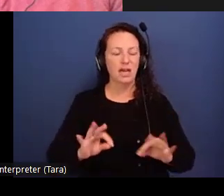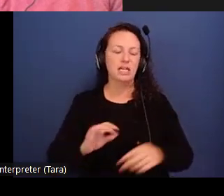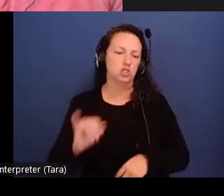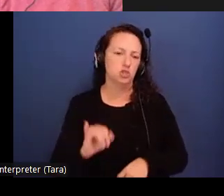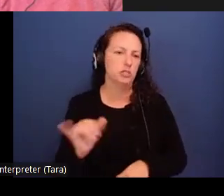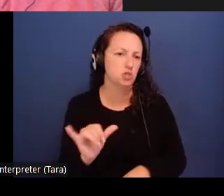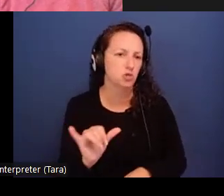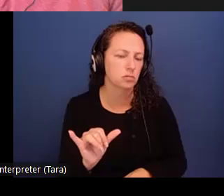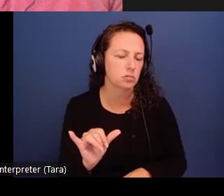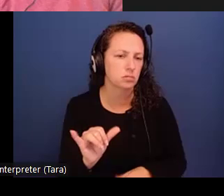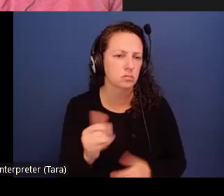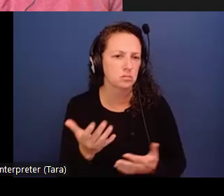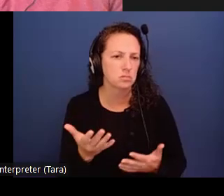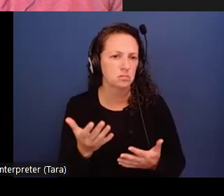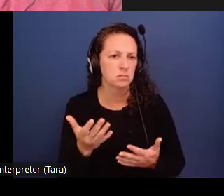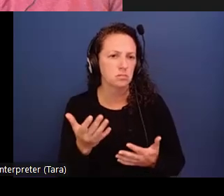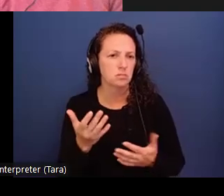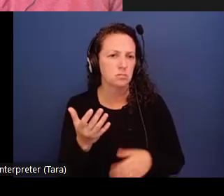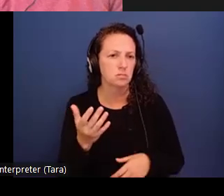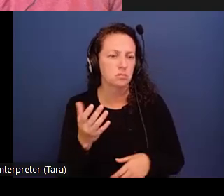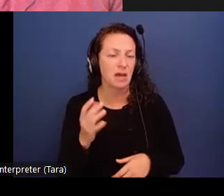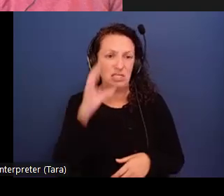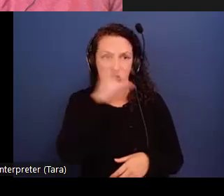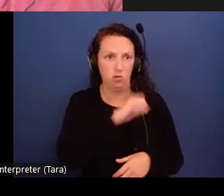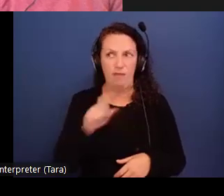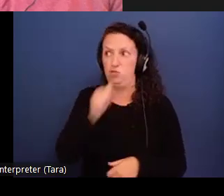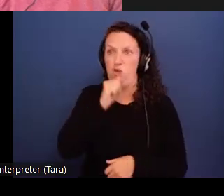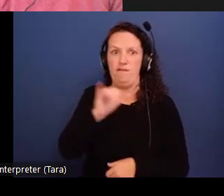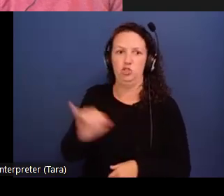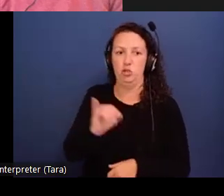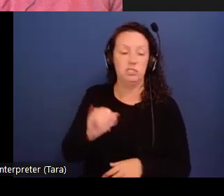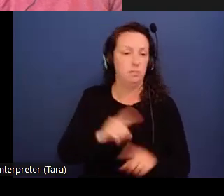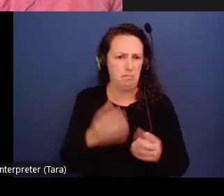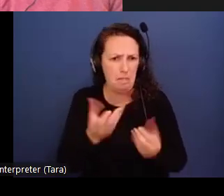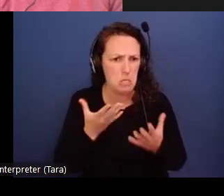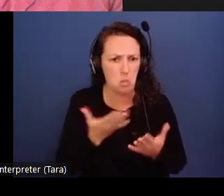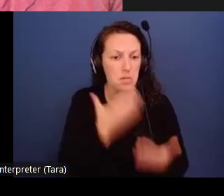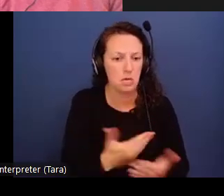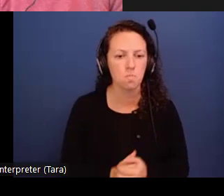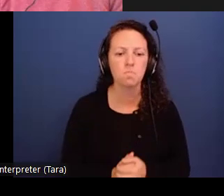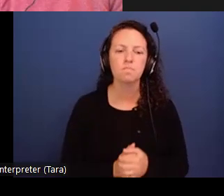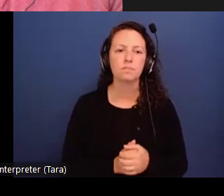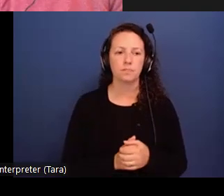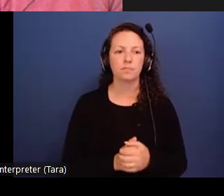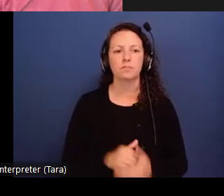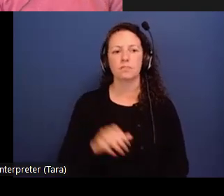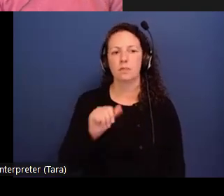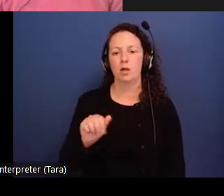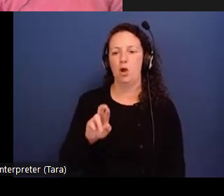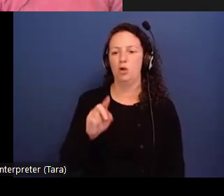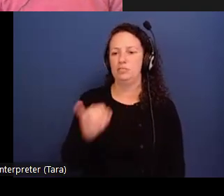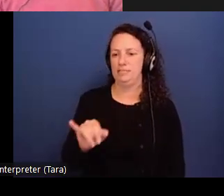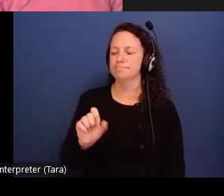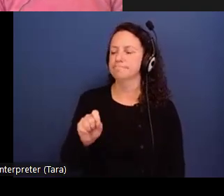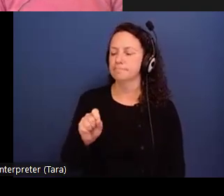I would assume Yeah. that employee would go to the private sector, but you can let me know. Thank you. Yeah. So here is to answer the